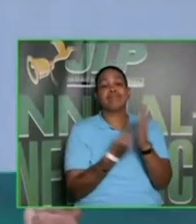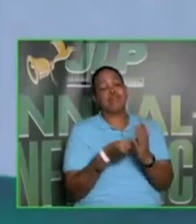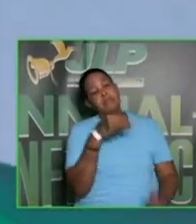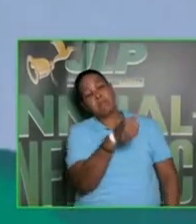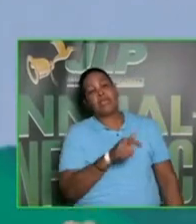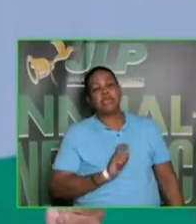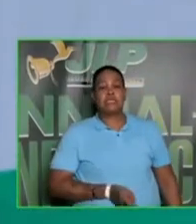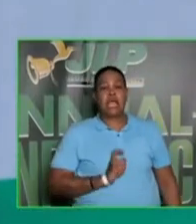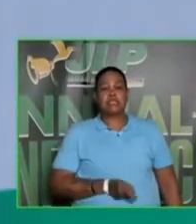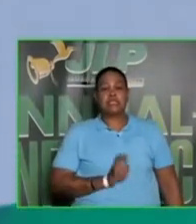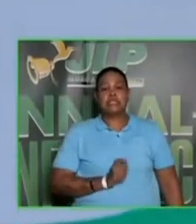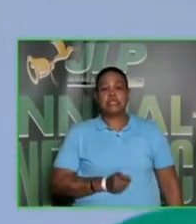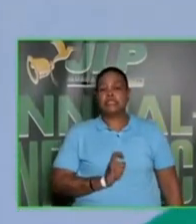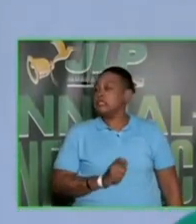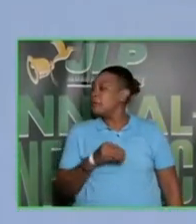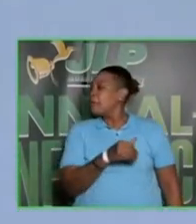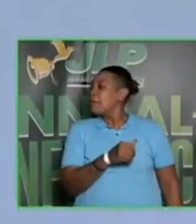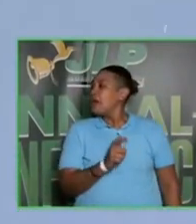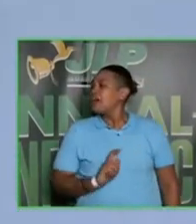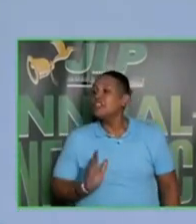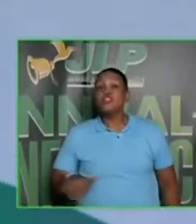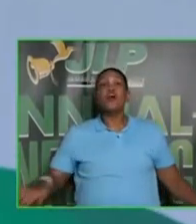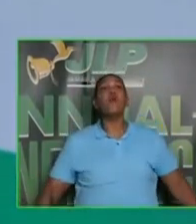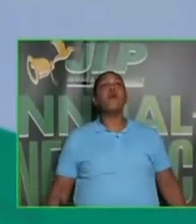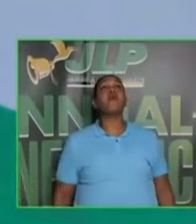private transport operators.